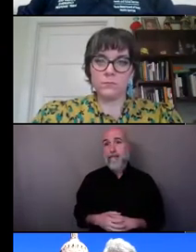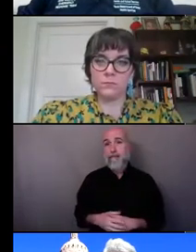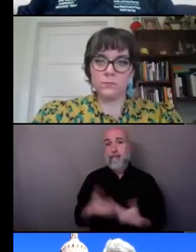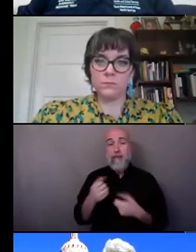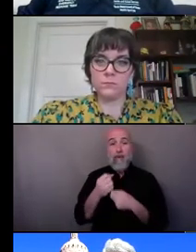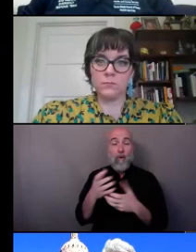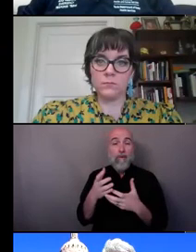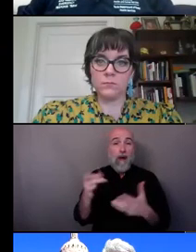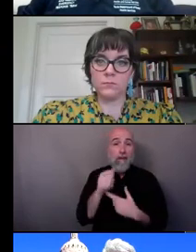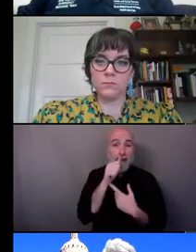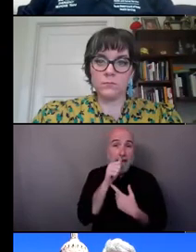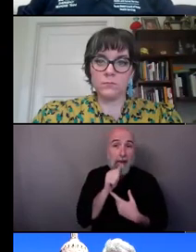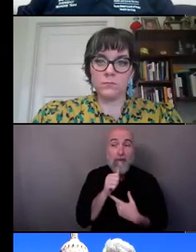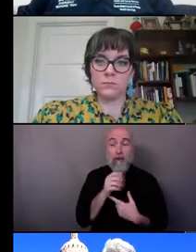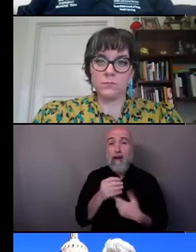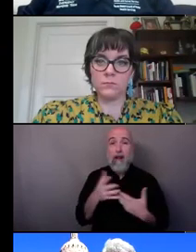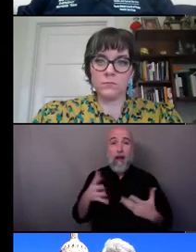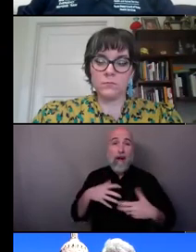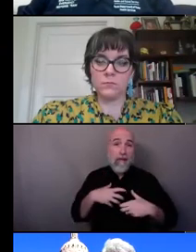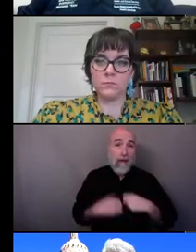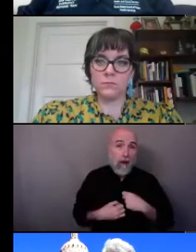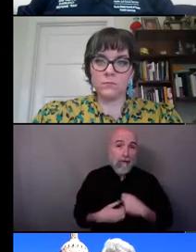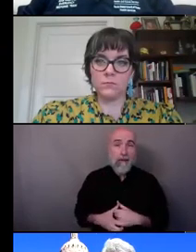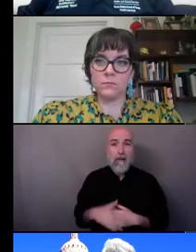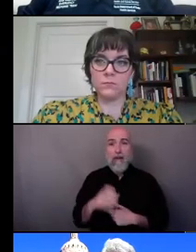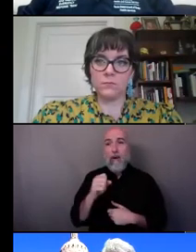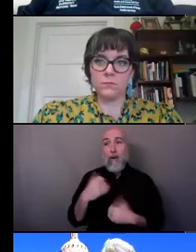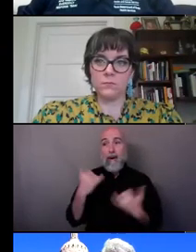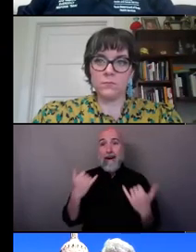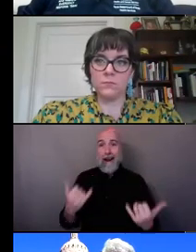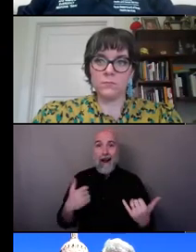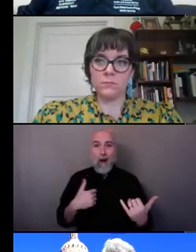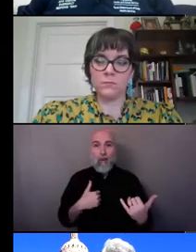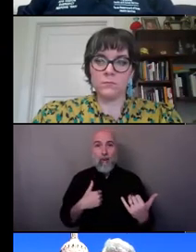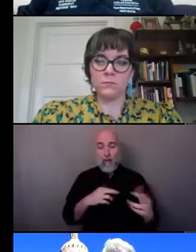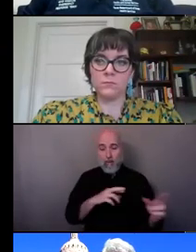suffering, and it's produced loss. So we are, though, now armed with